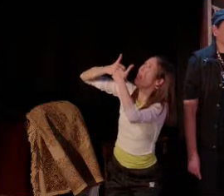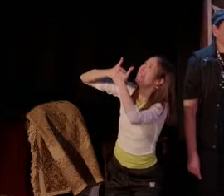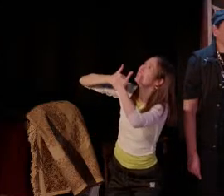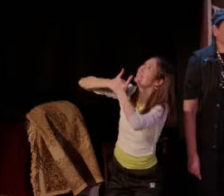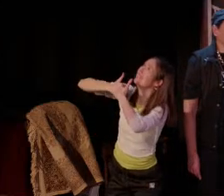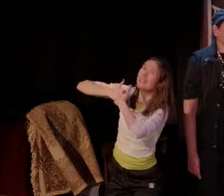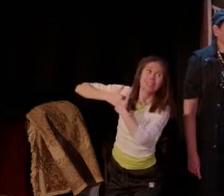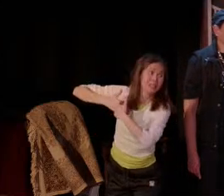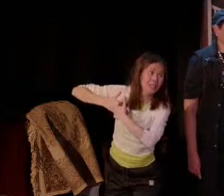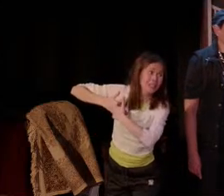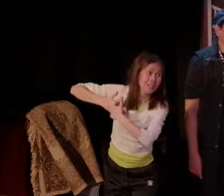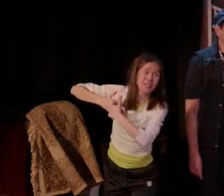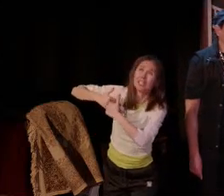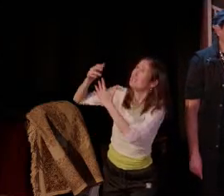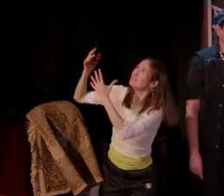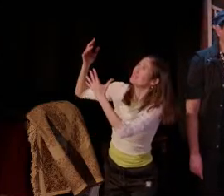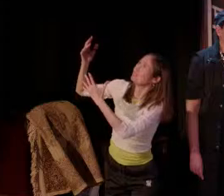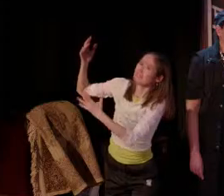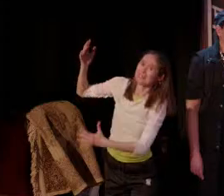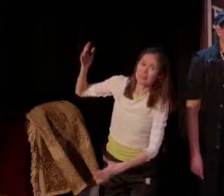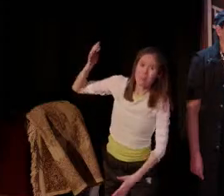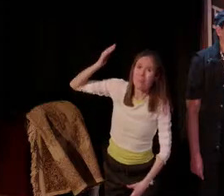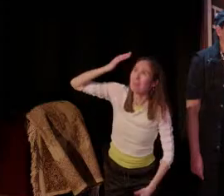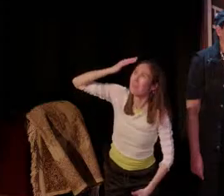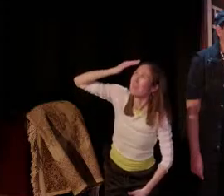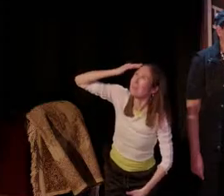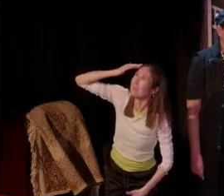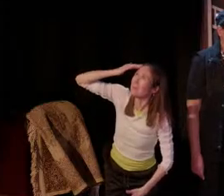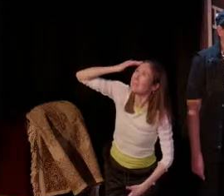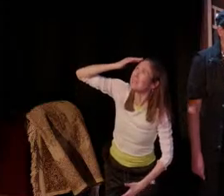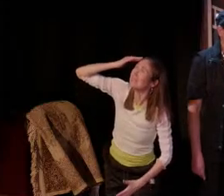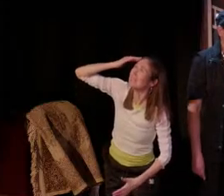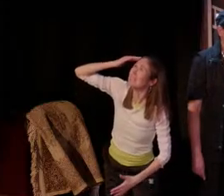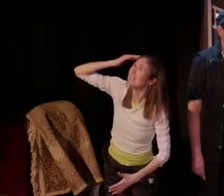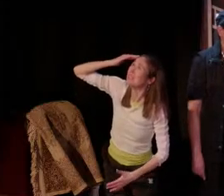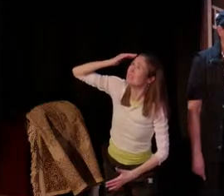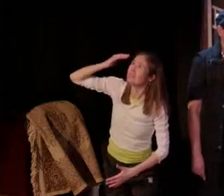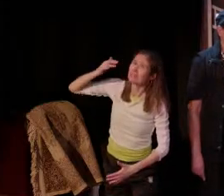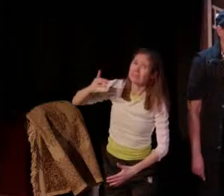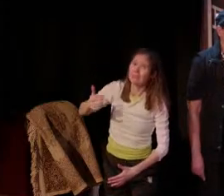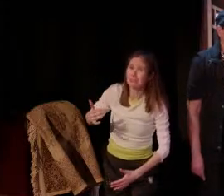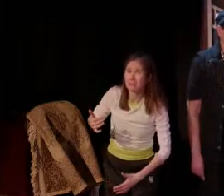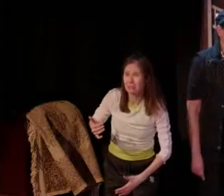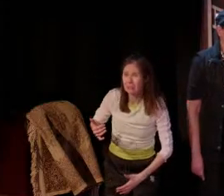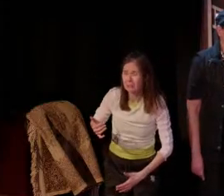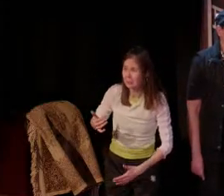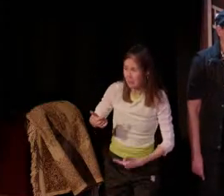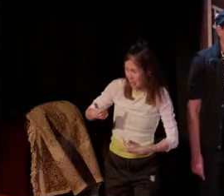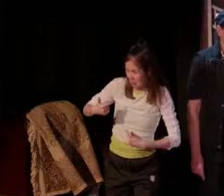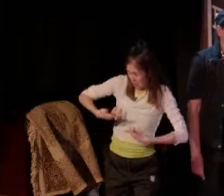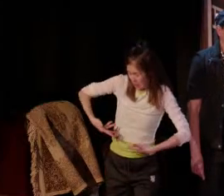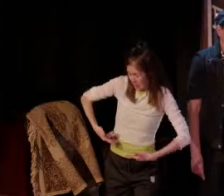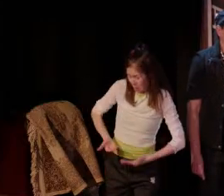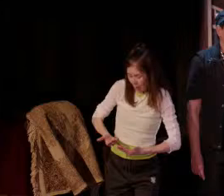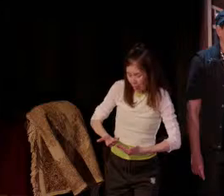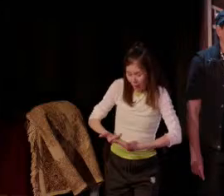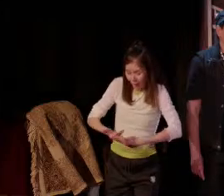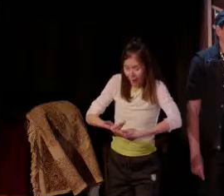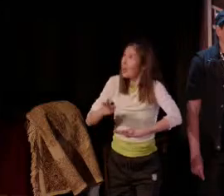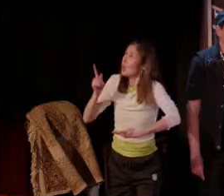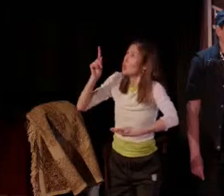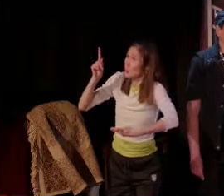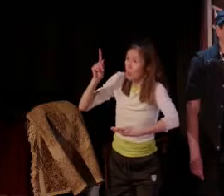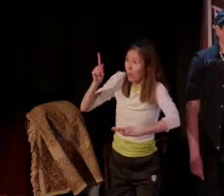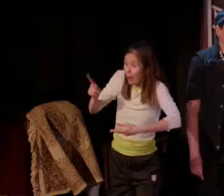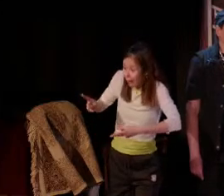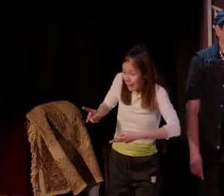Lady, dear mother, that ended just as I began. Give me that hand of yours